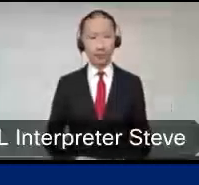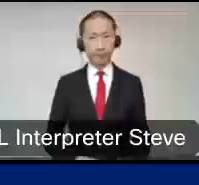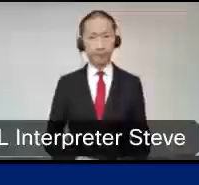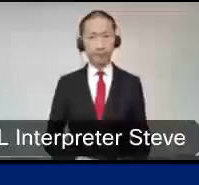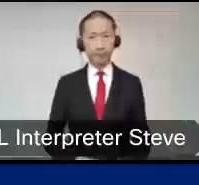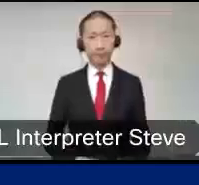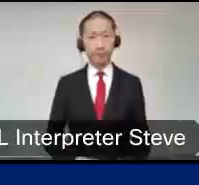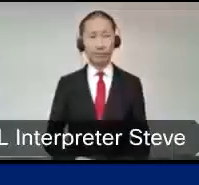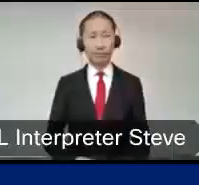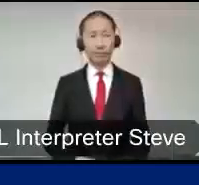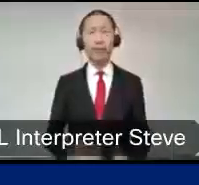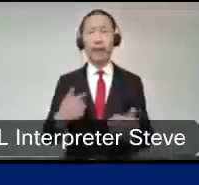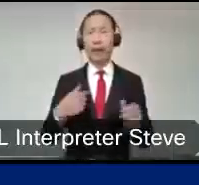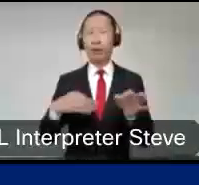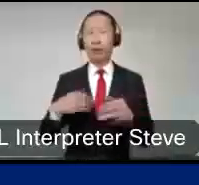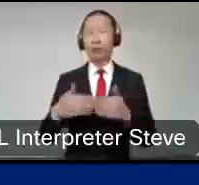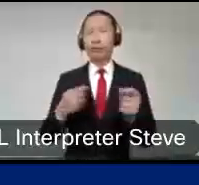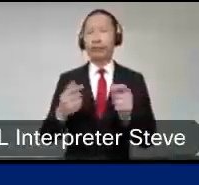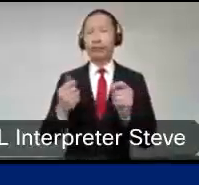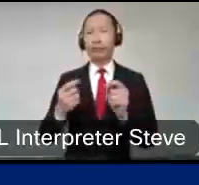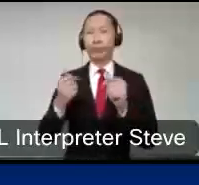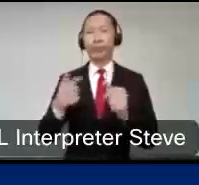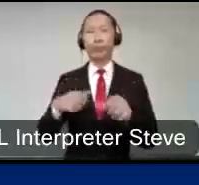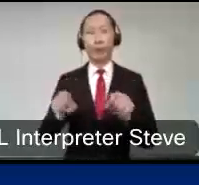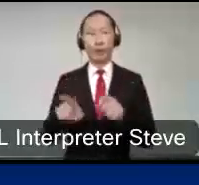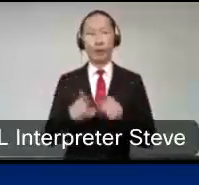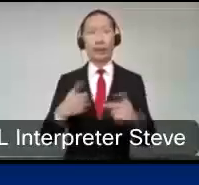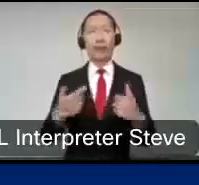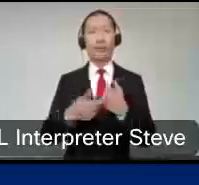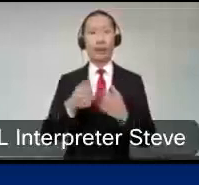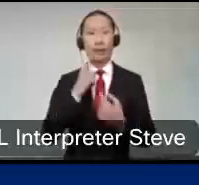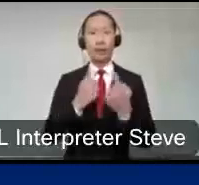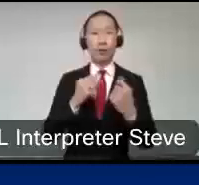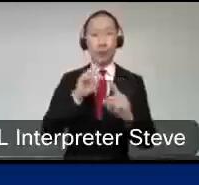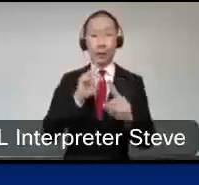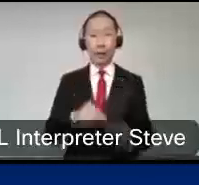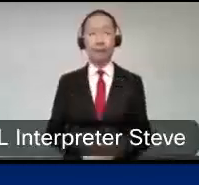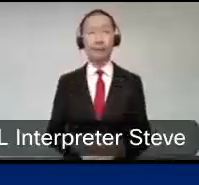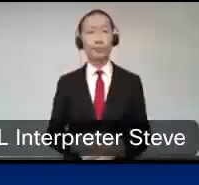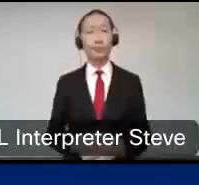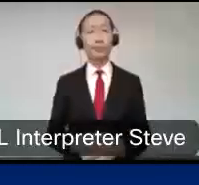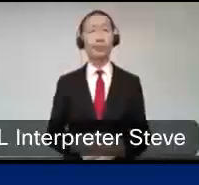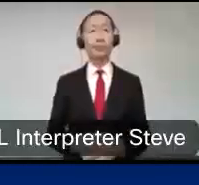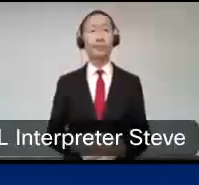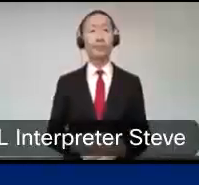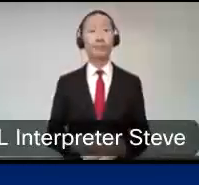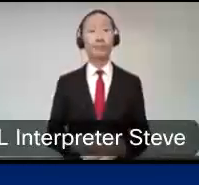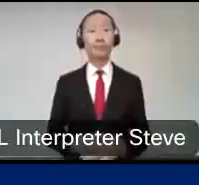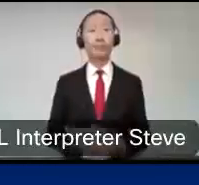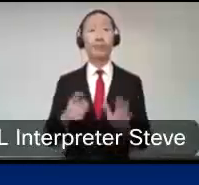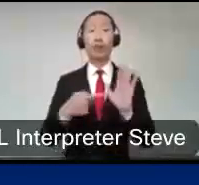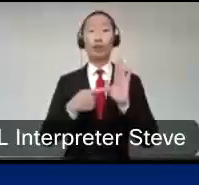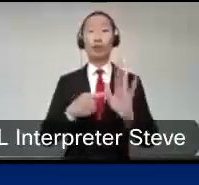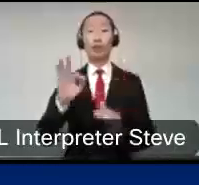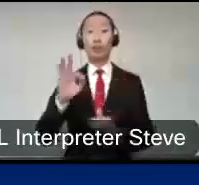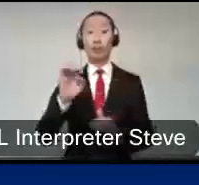So I'm going to go quickly through the next few slides just so we also have time for Q&A. This slide pulls the fees